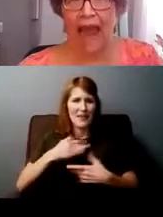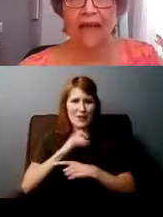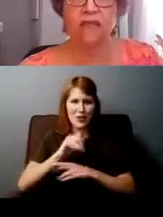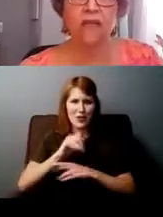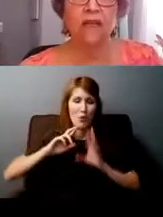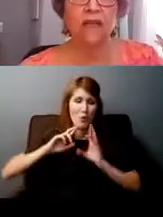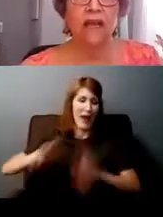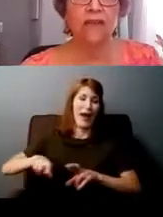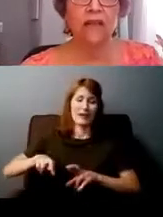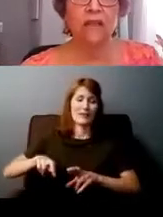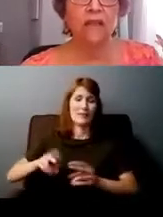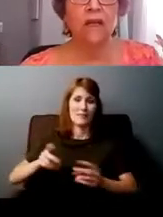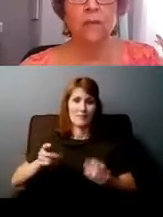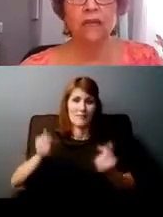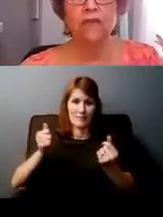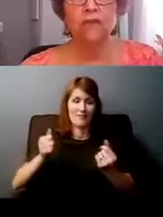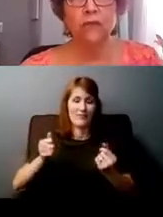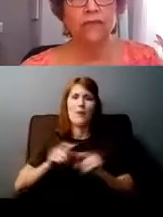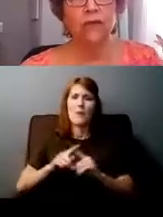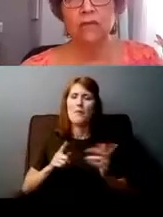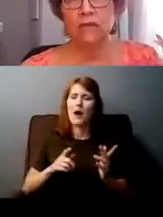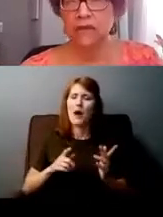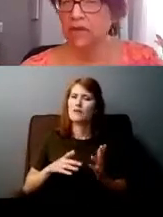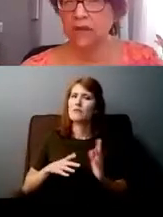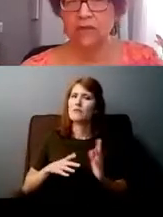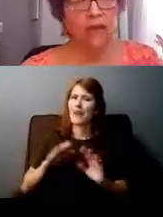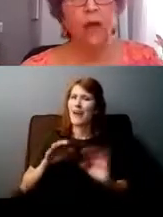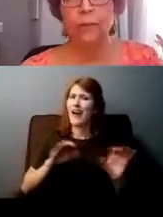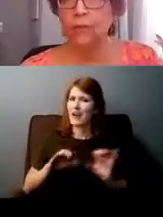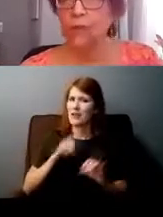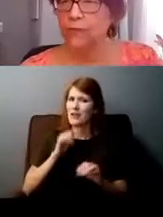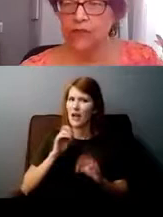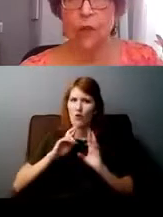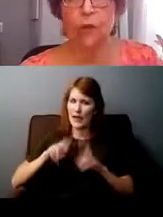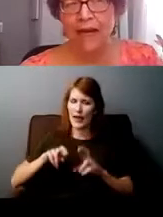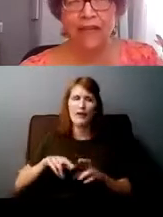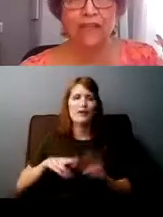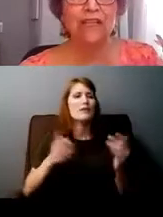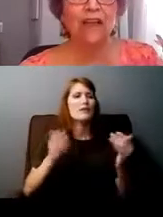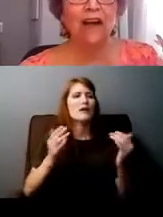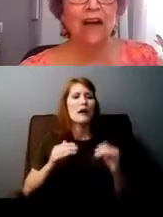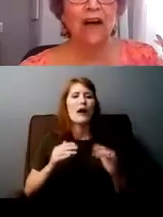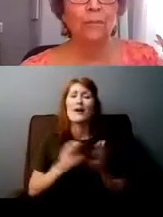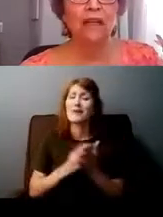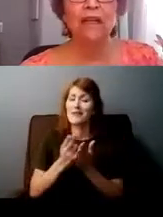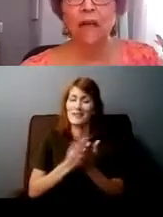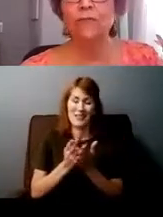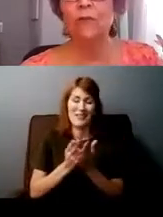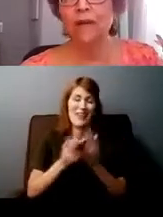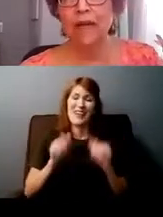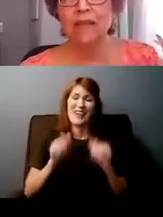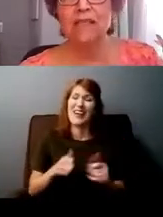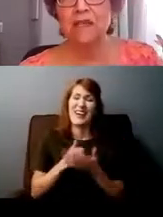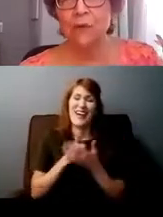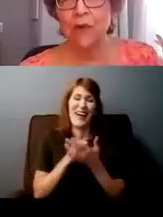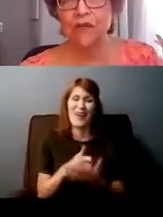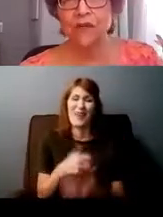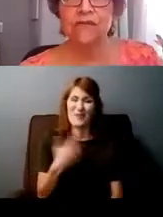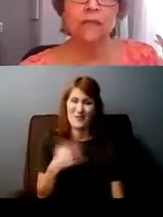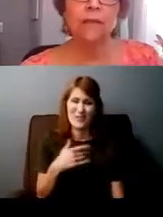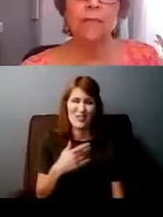but act. And then being truthful can help you so much, being upfront about a situation.